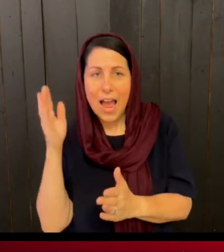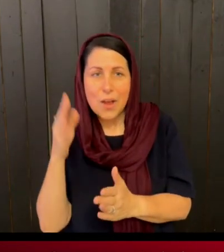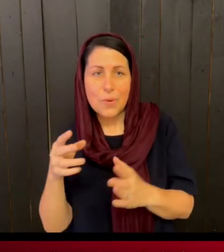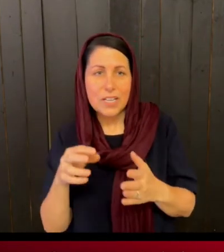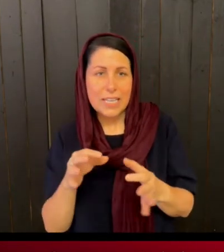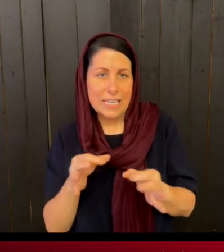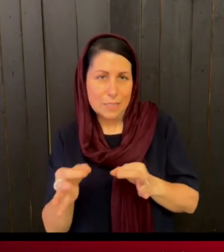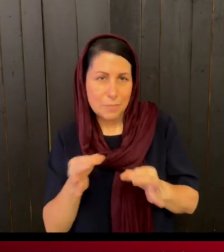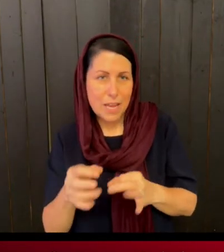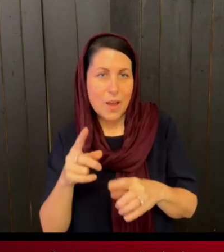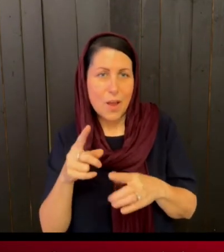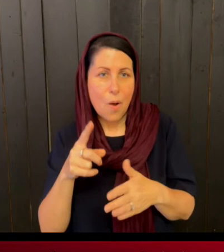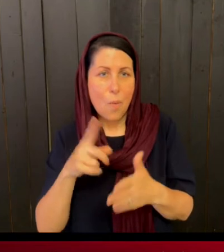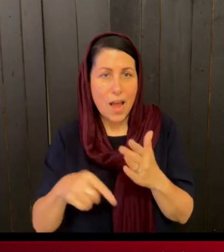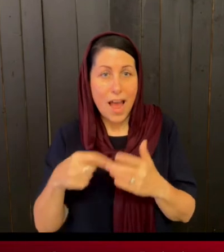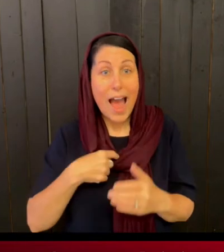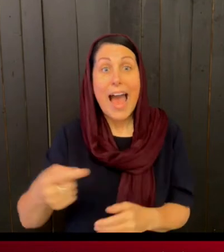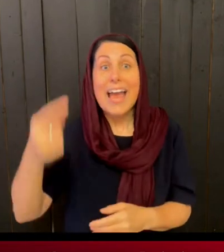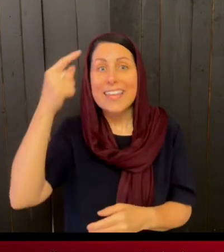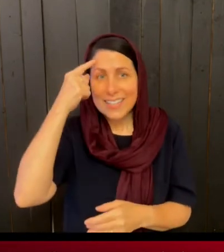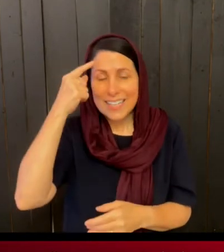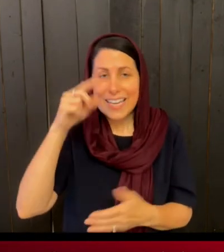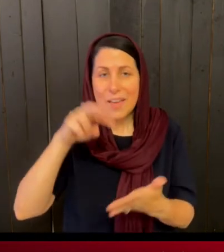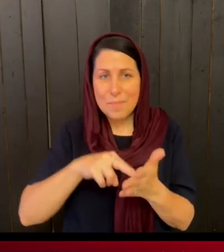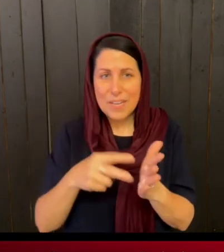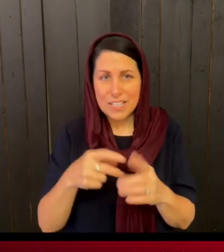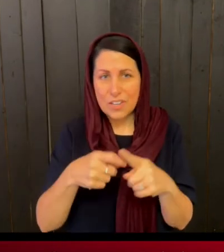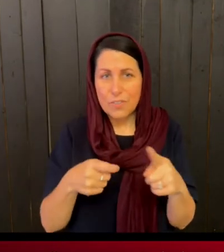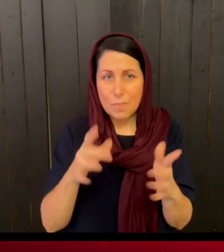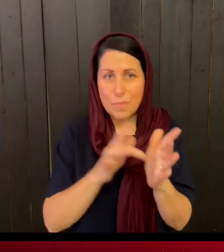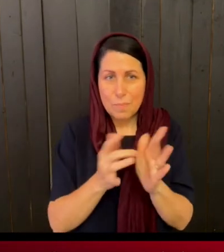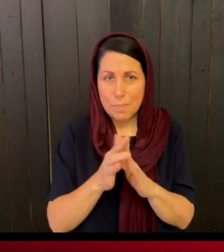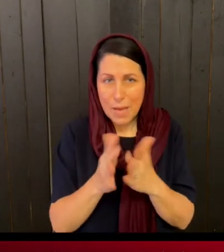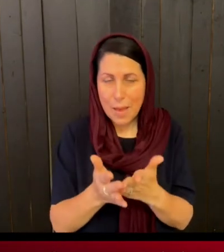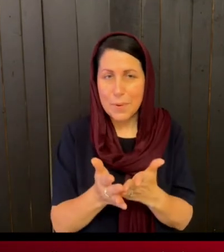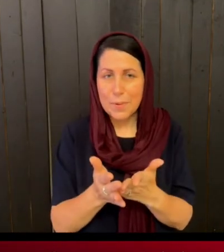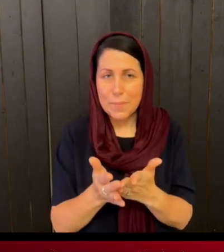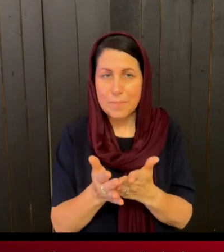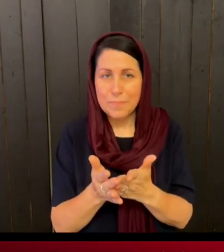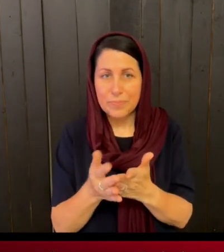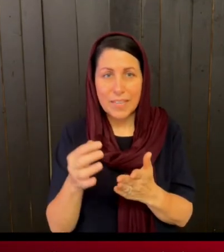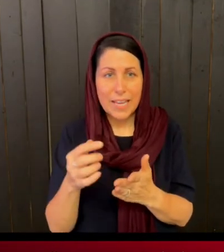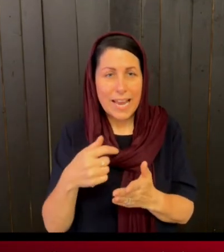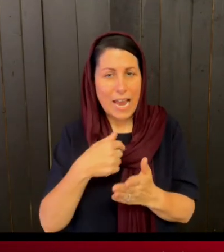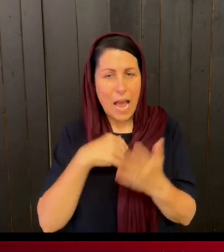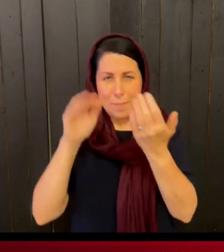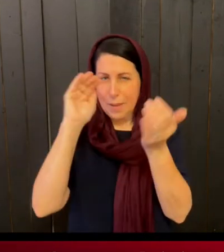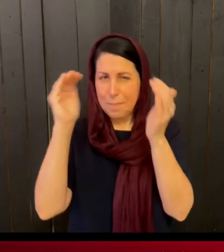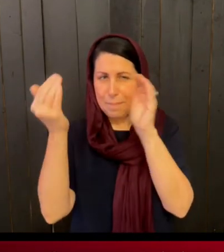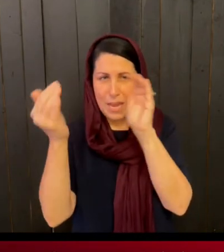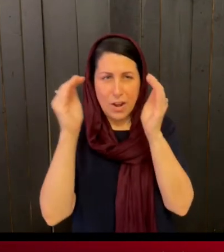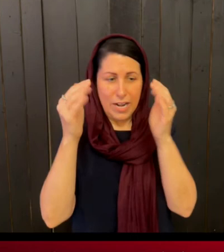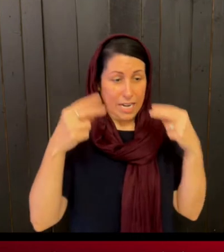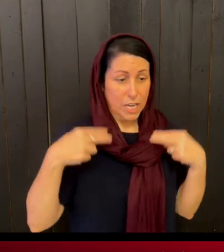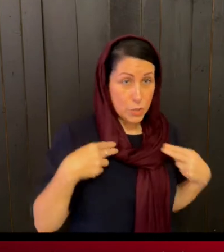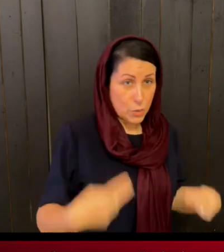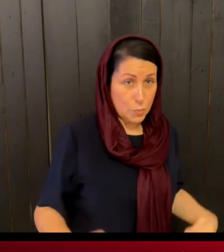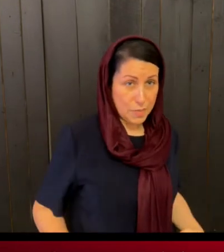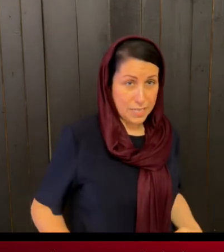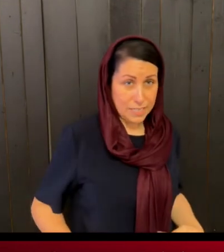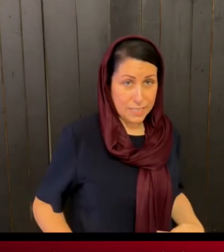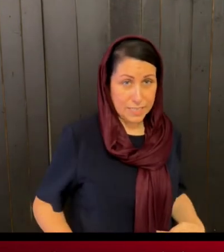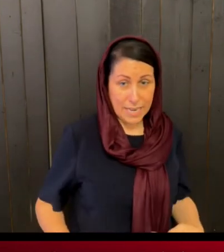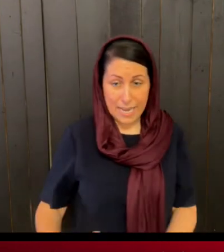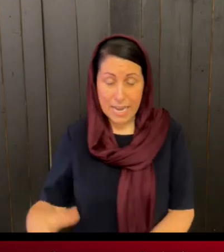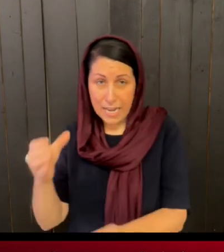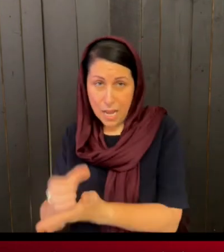Word of God. I think we as humans are, again, I'm comparing us as humans to vessels the same way the Word of God does very often. And